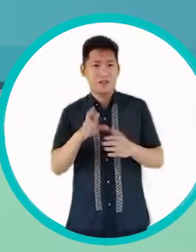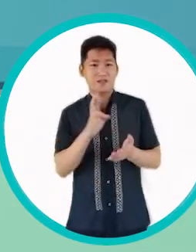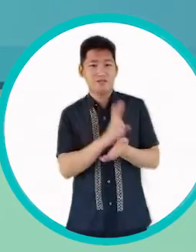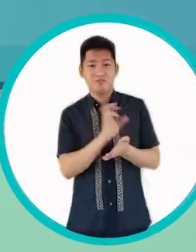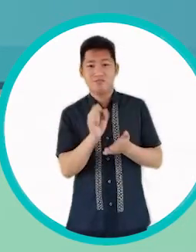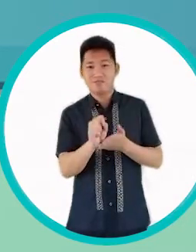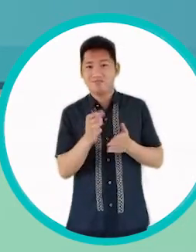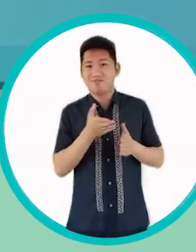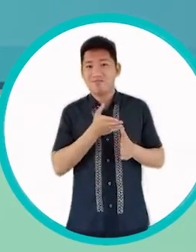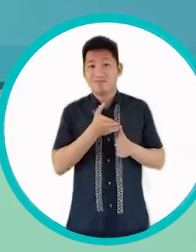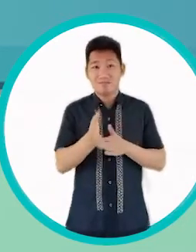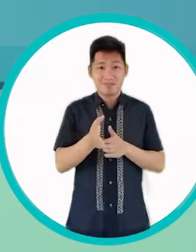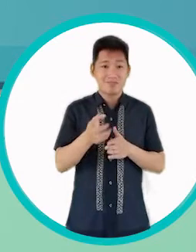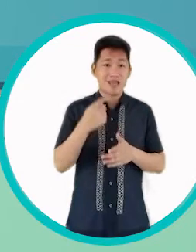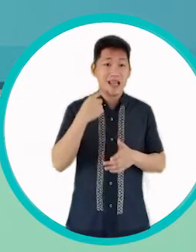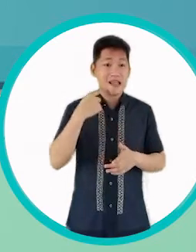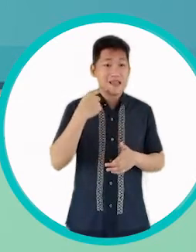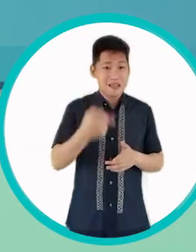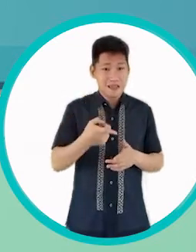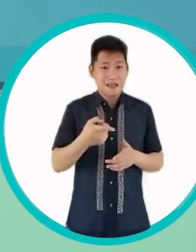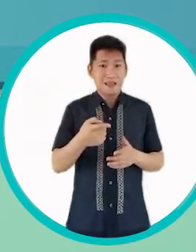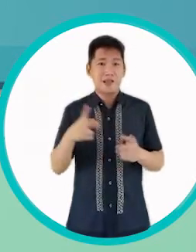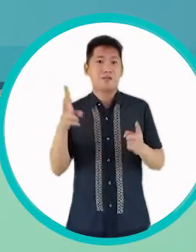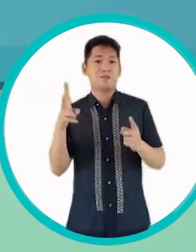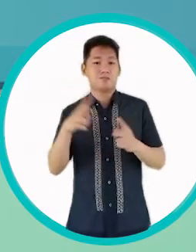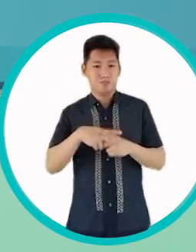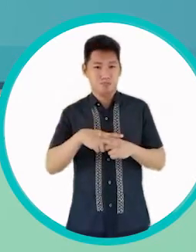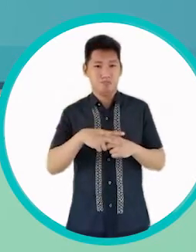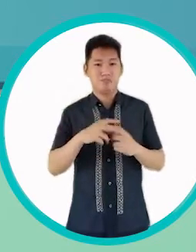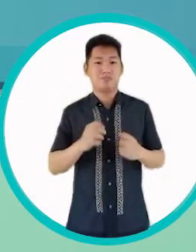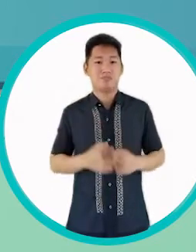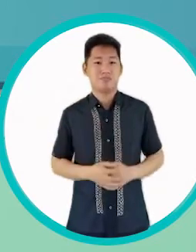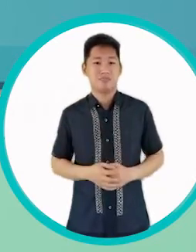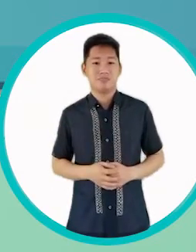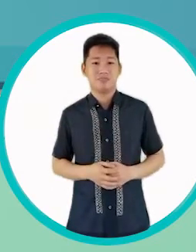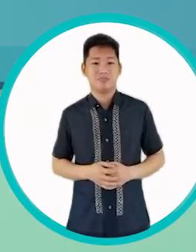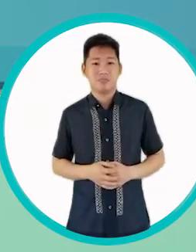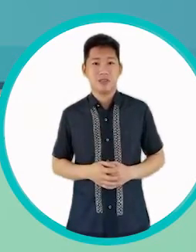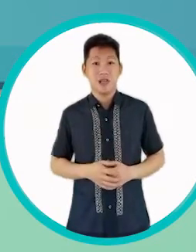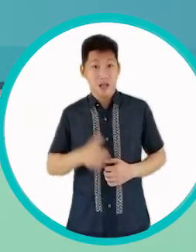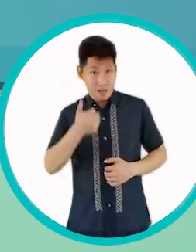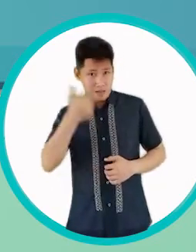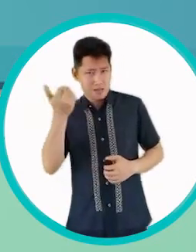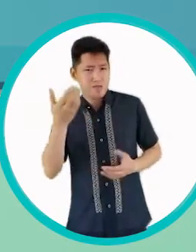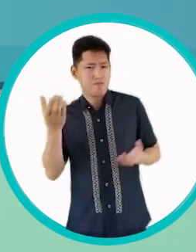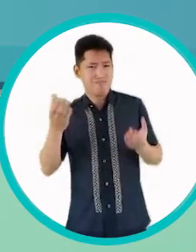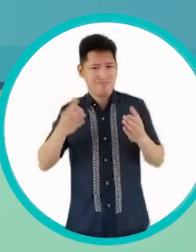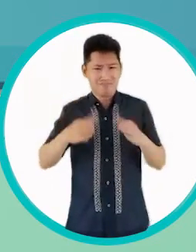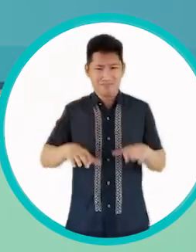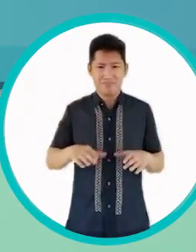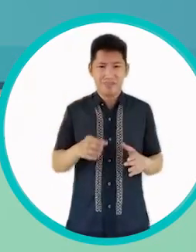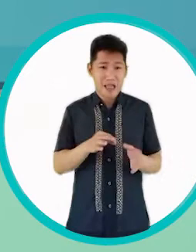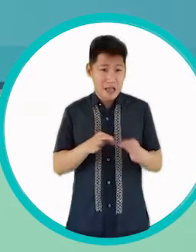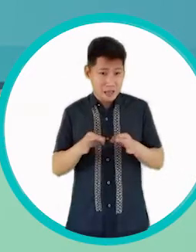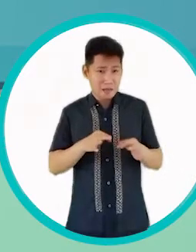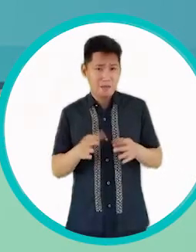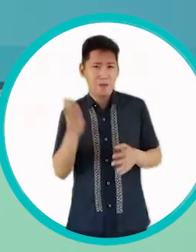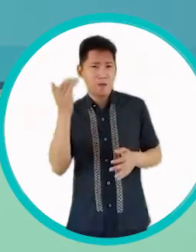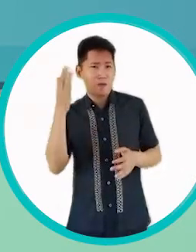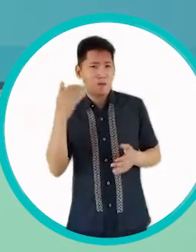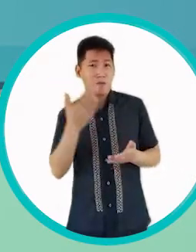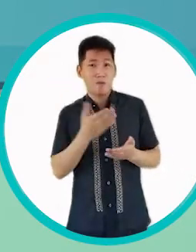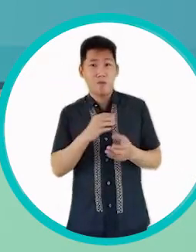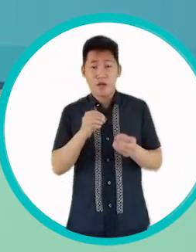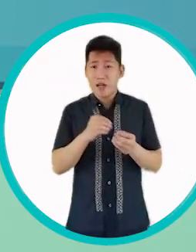Cause-effect relationships may be directly stated or merely implied. Furthermore, cause explains